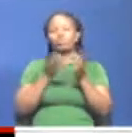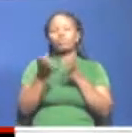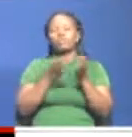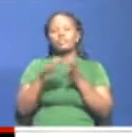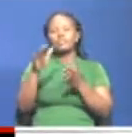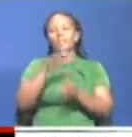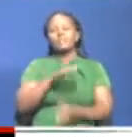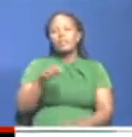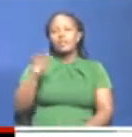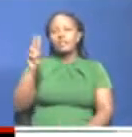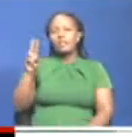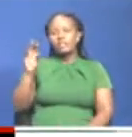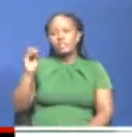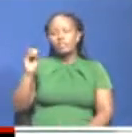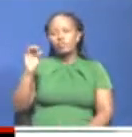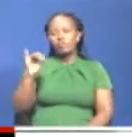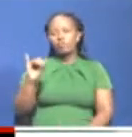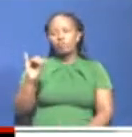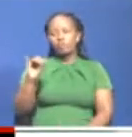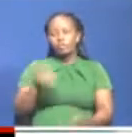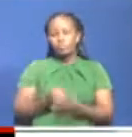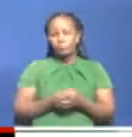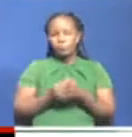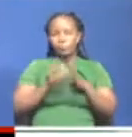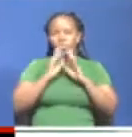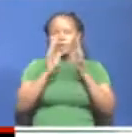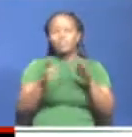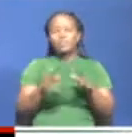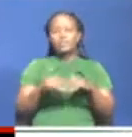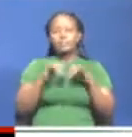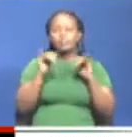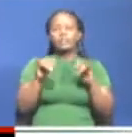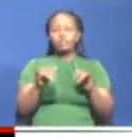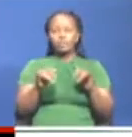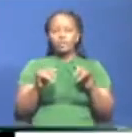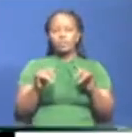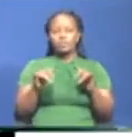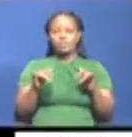meter gauge railway corridor. Reporting for Easy Friday, I am Teresa Mutai.